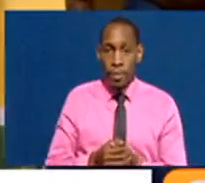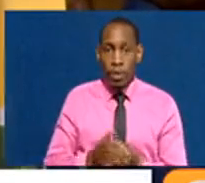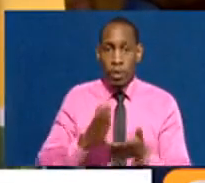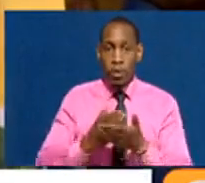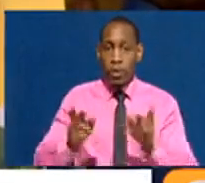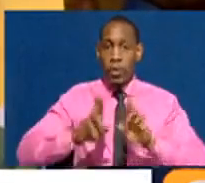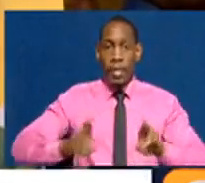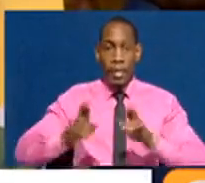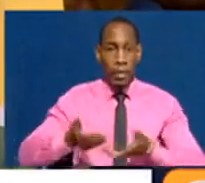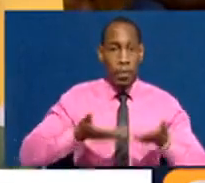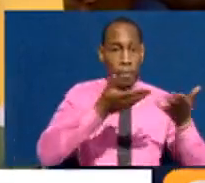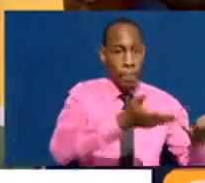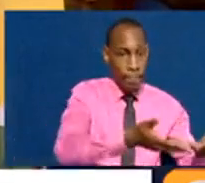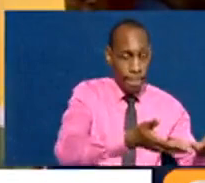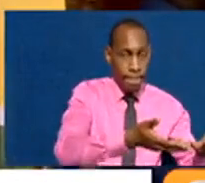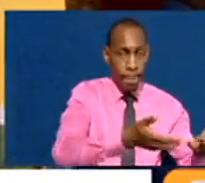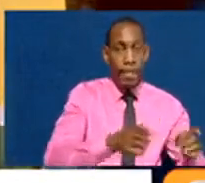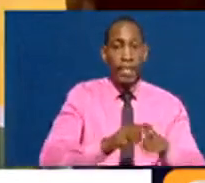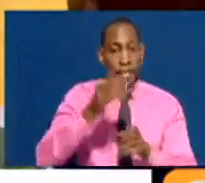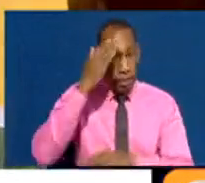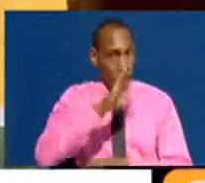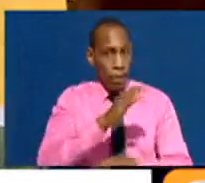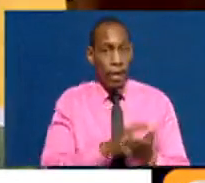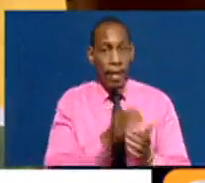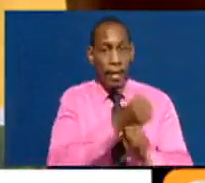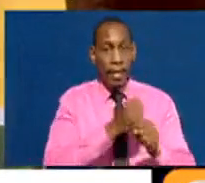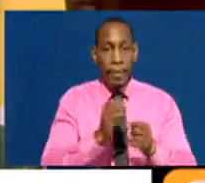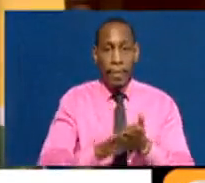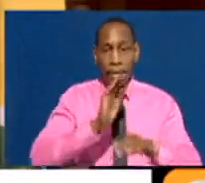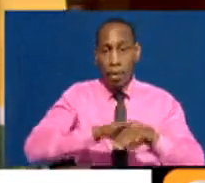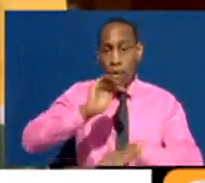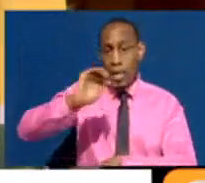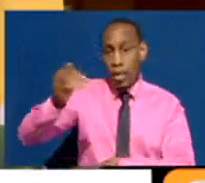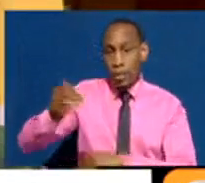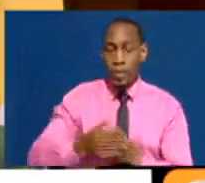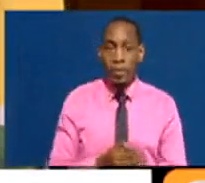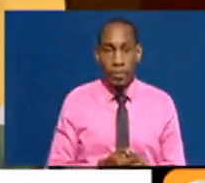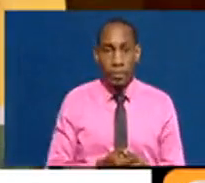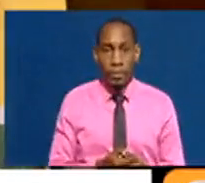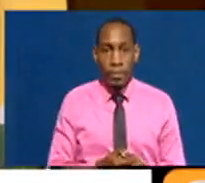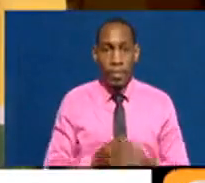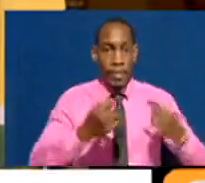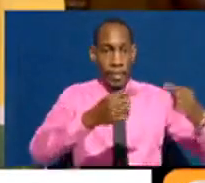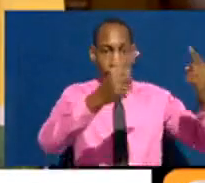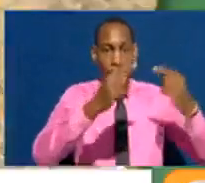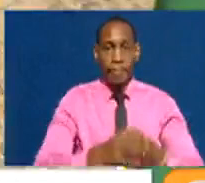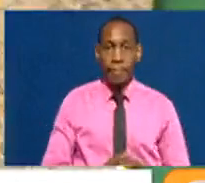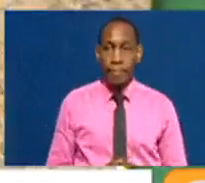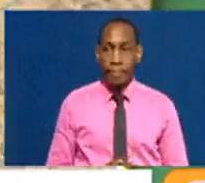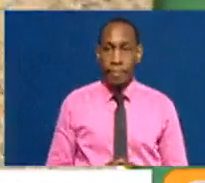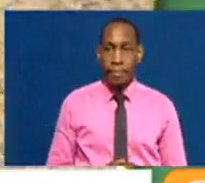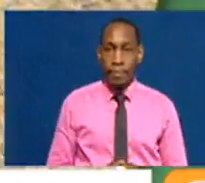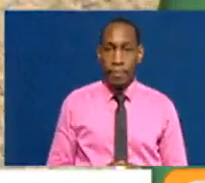than happy to hand over. I know you'll make this great county prosper.